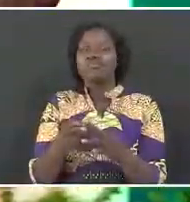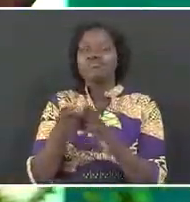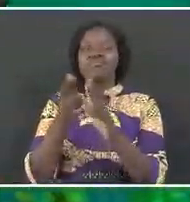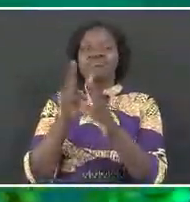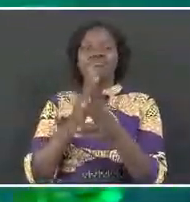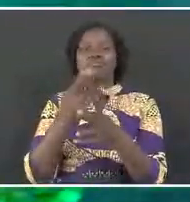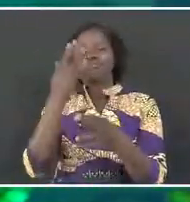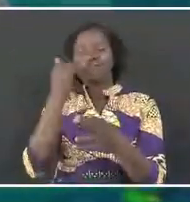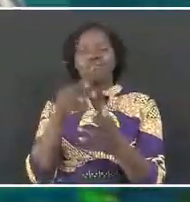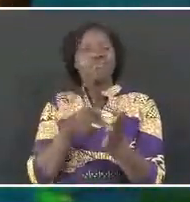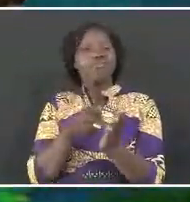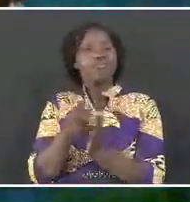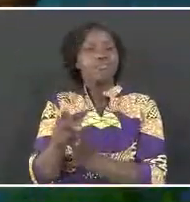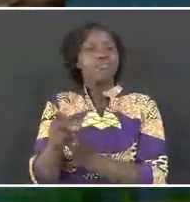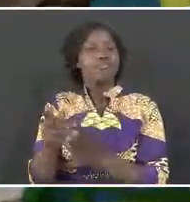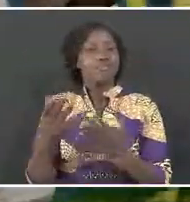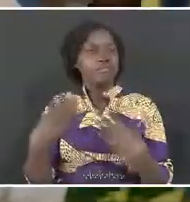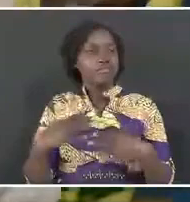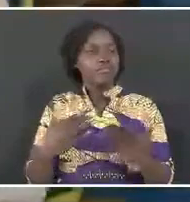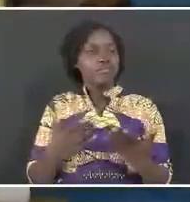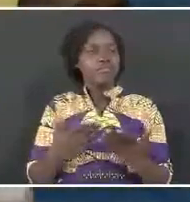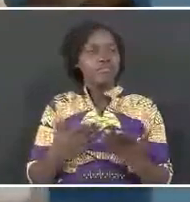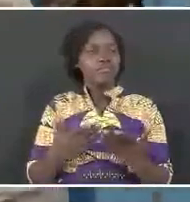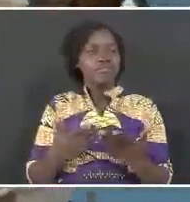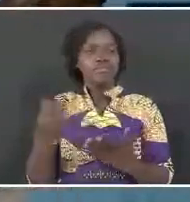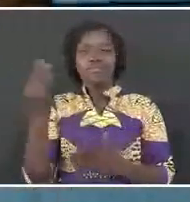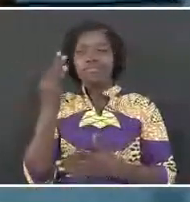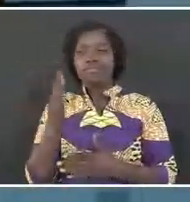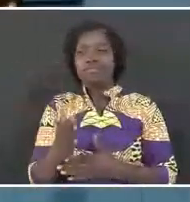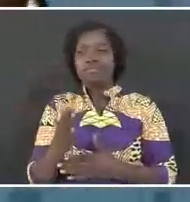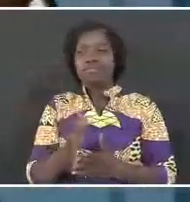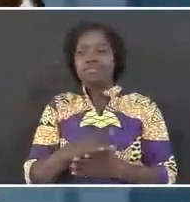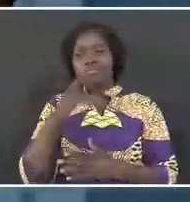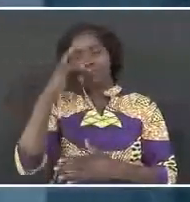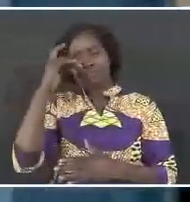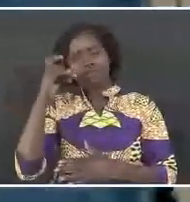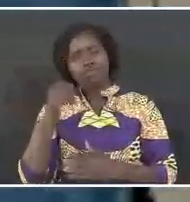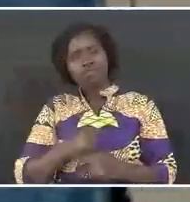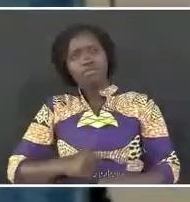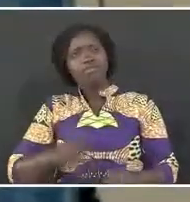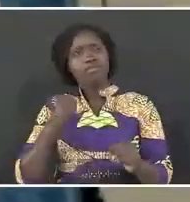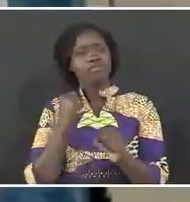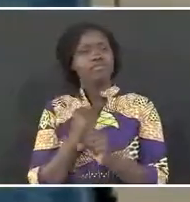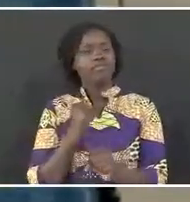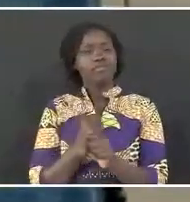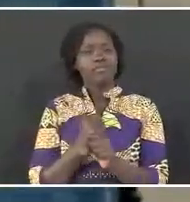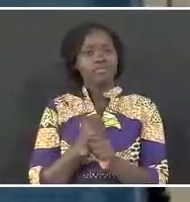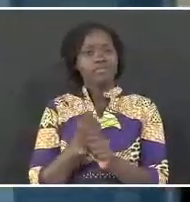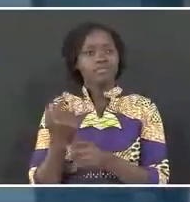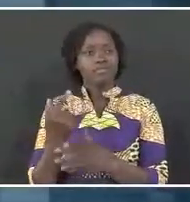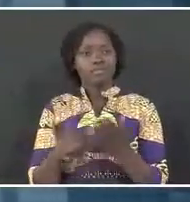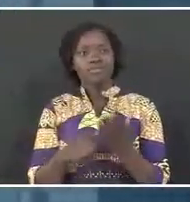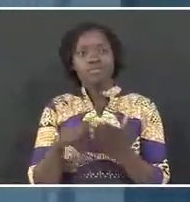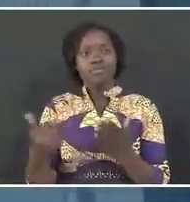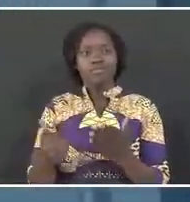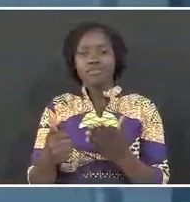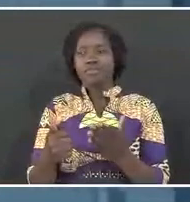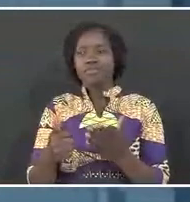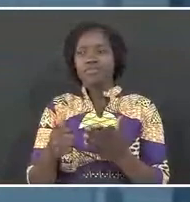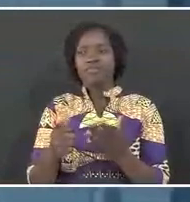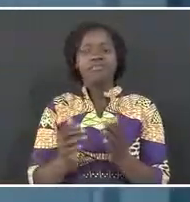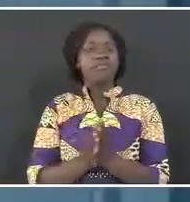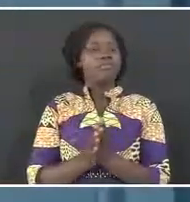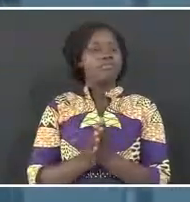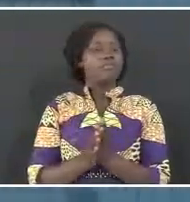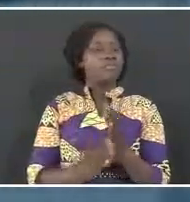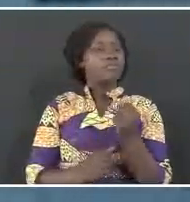because we are paying people, lay preachers. And we imagine they are able to do what the rest of us could support them